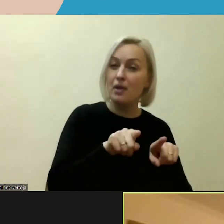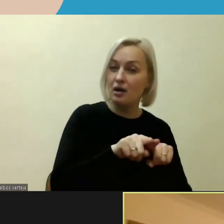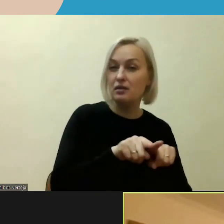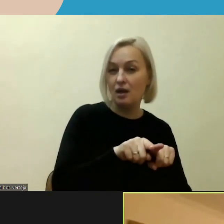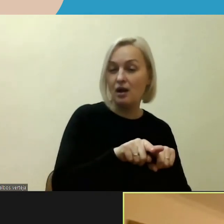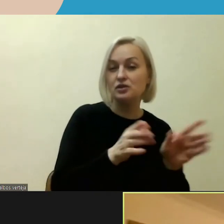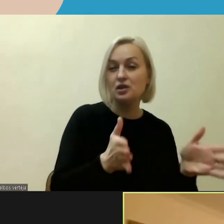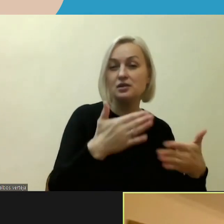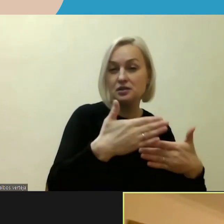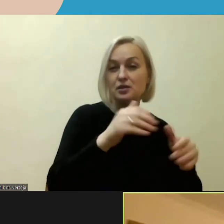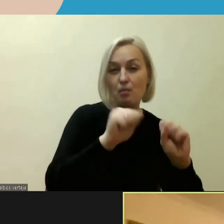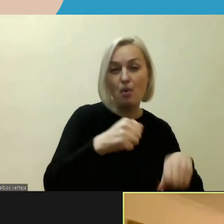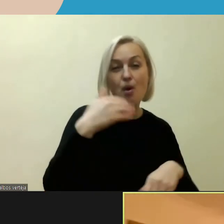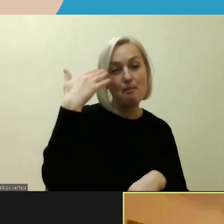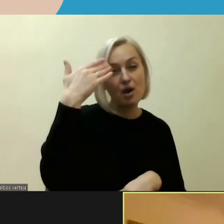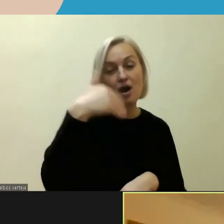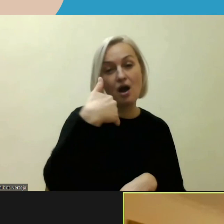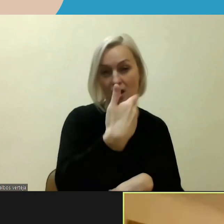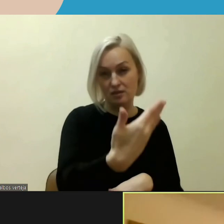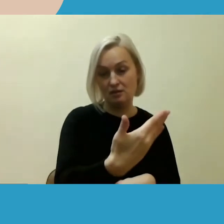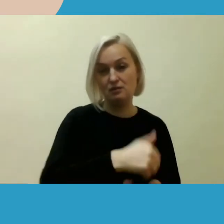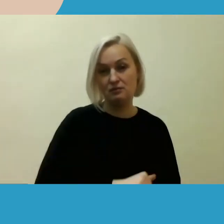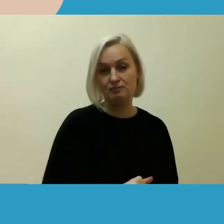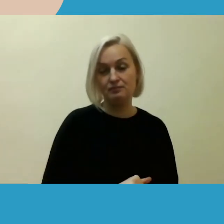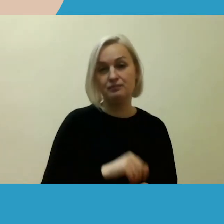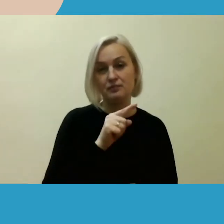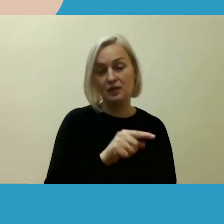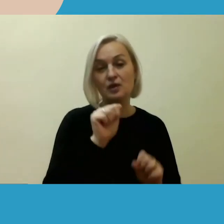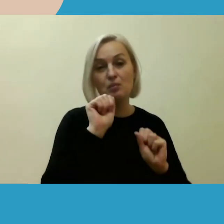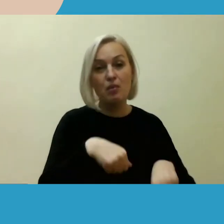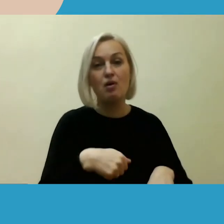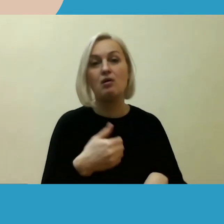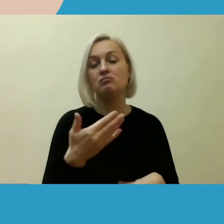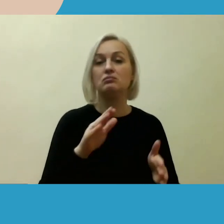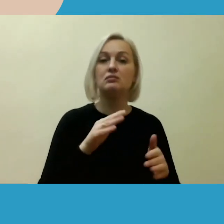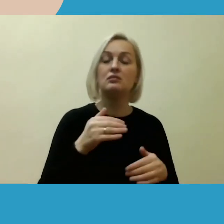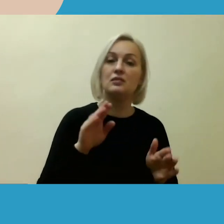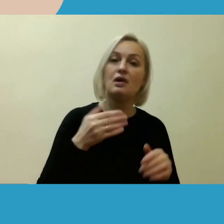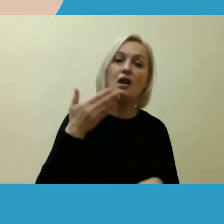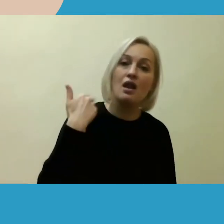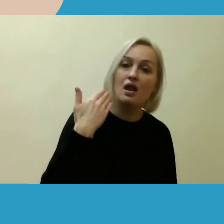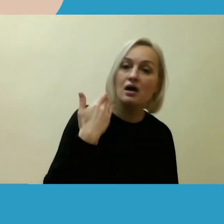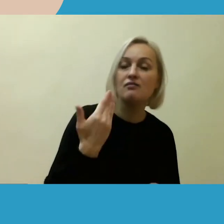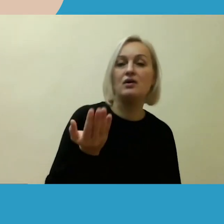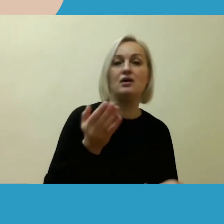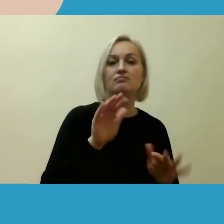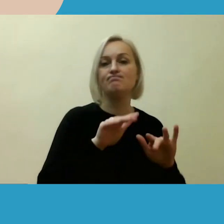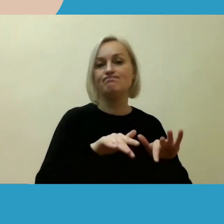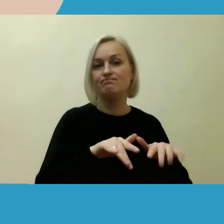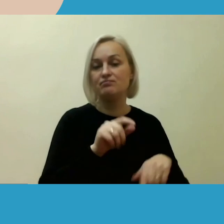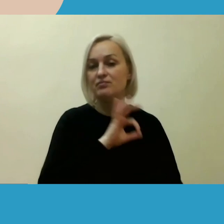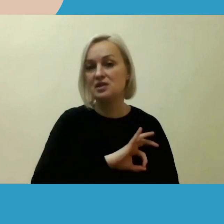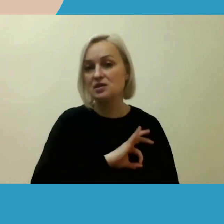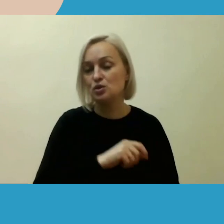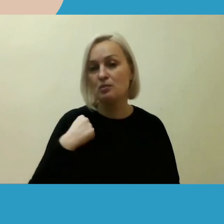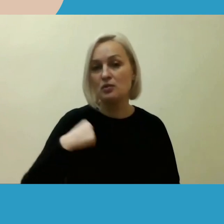it easier to use and internationalize it. So our system is about to be replicated in Finland and in Croatia. And